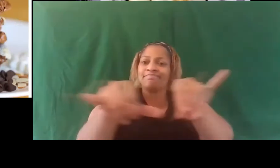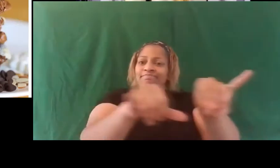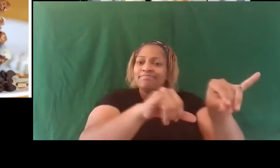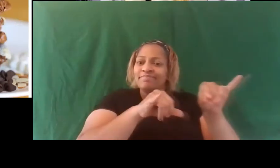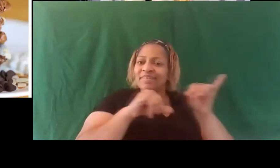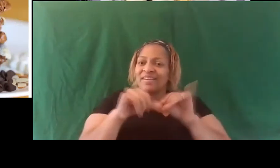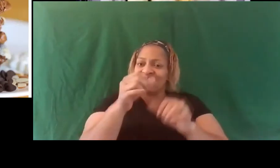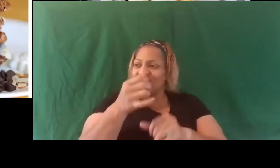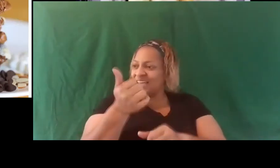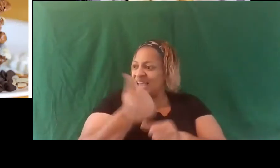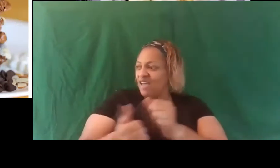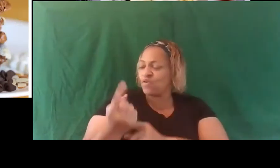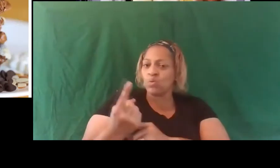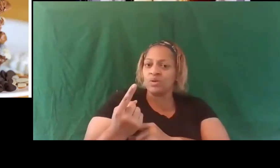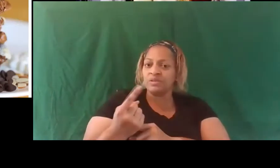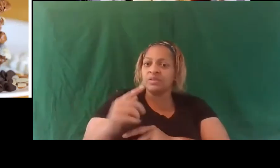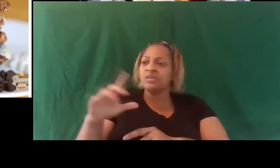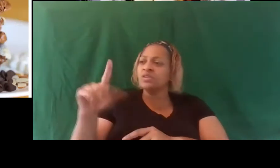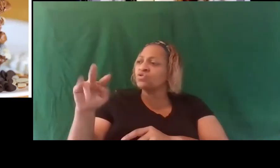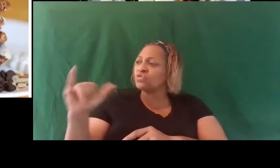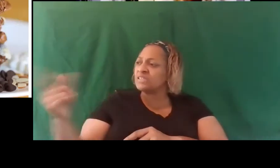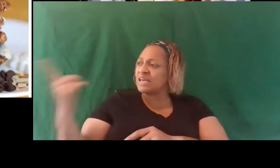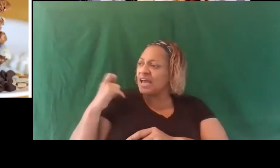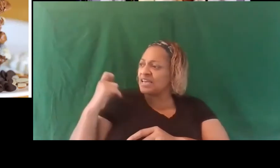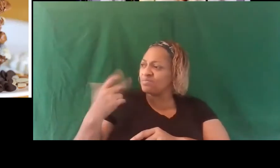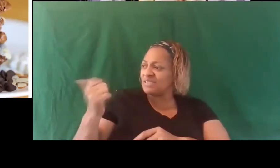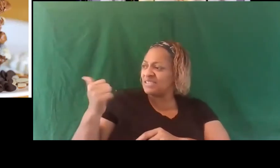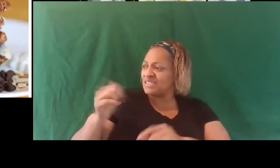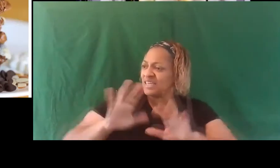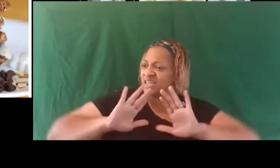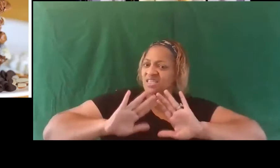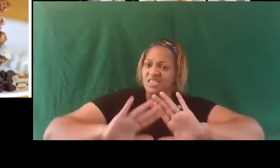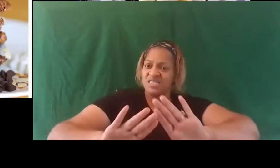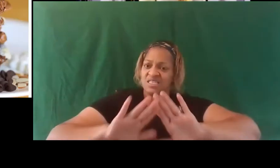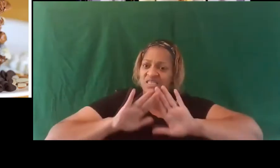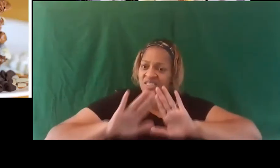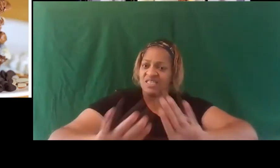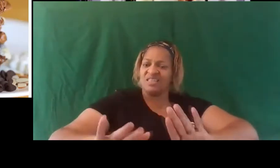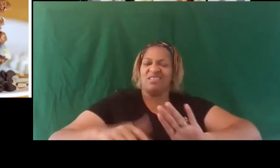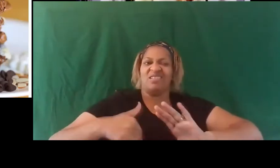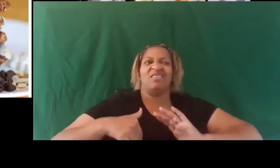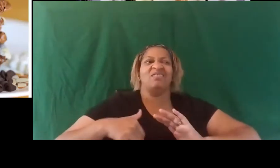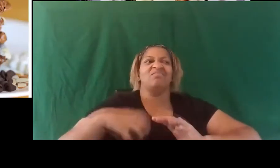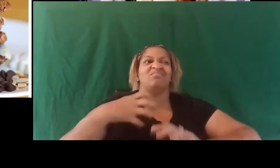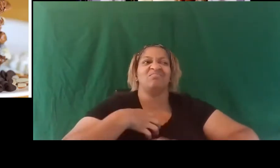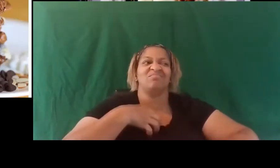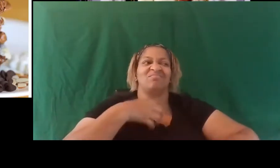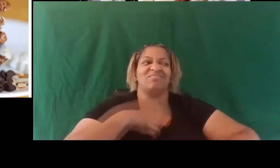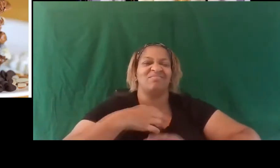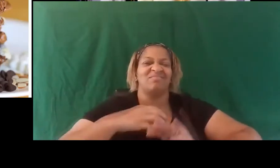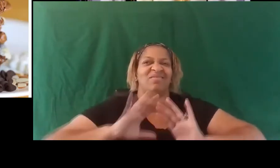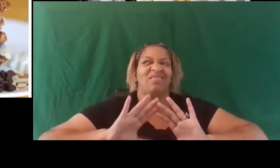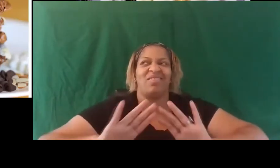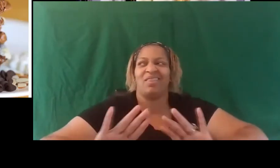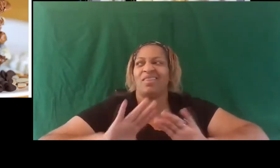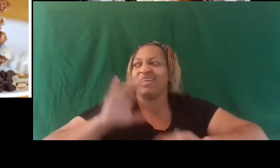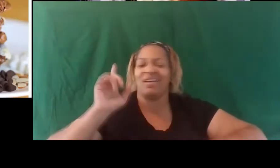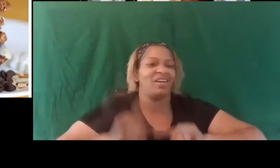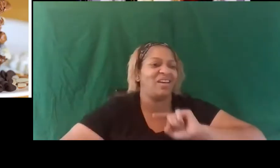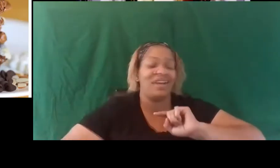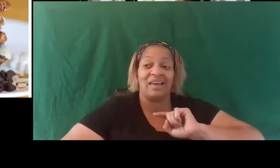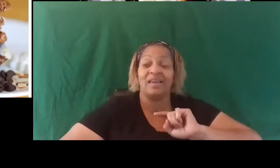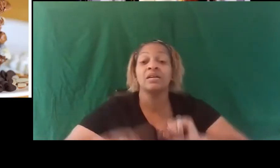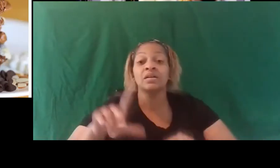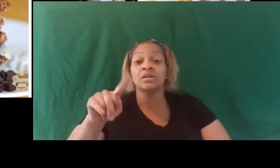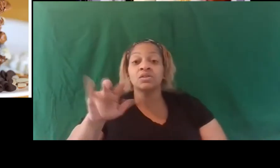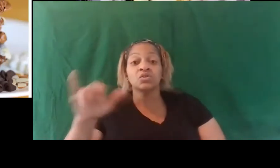time. Tracy asked me to do 10 push-ups and I'm like, I can't. Tracy asked somebody else